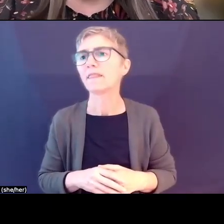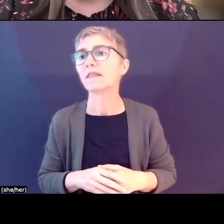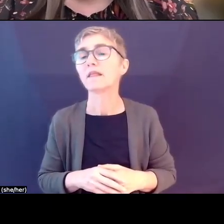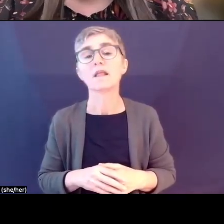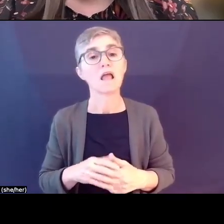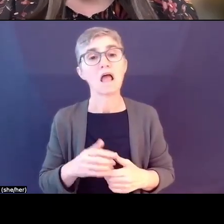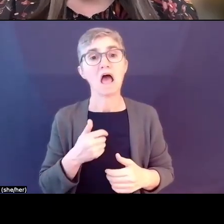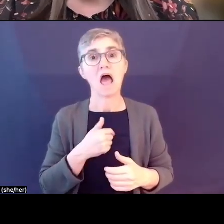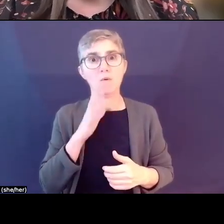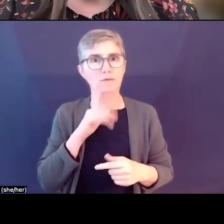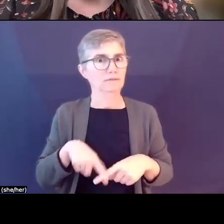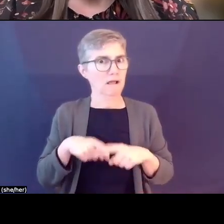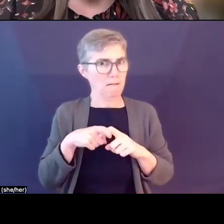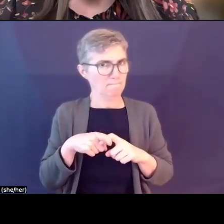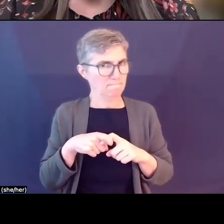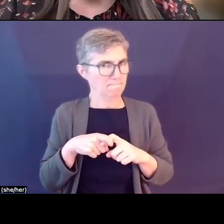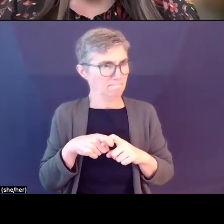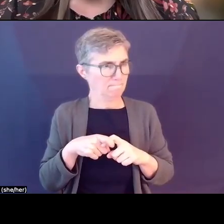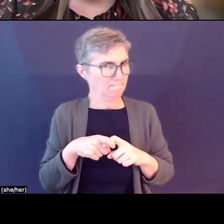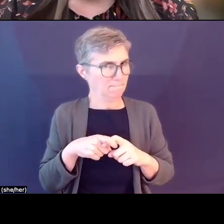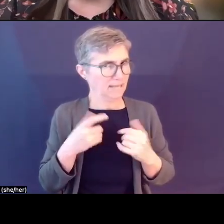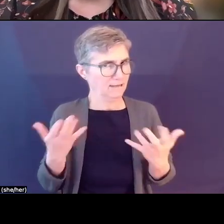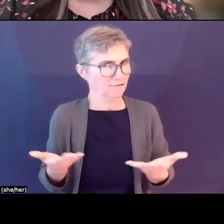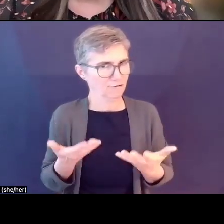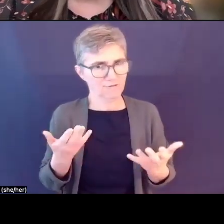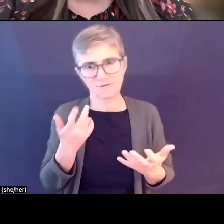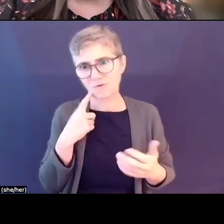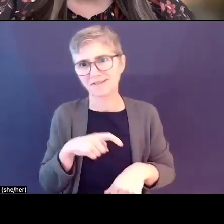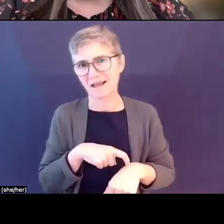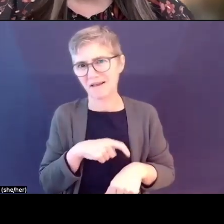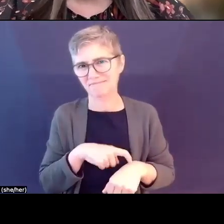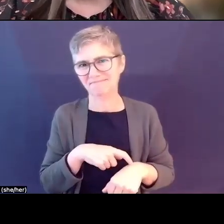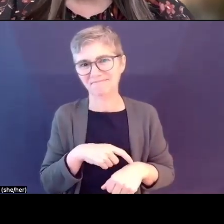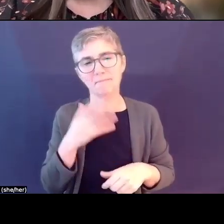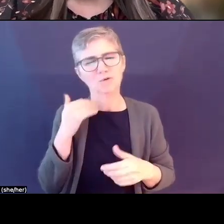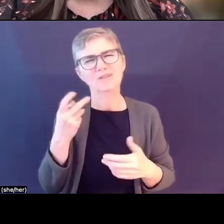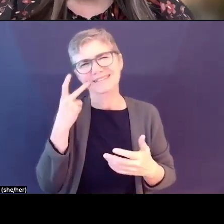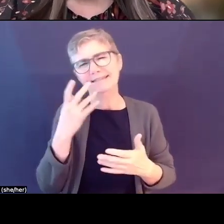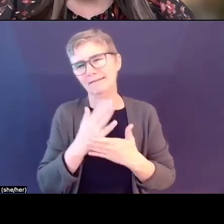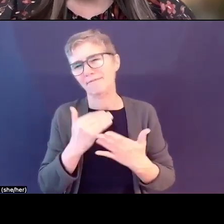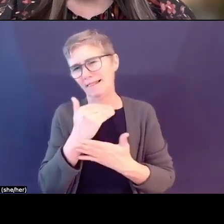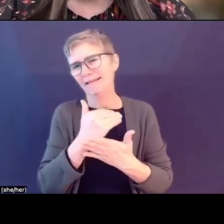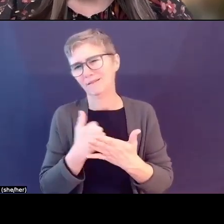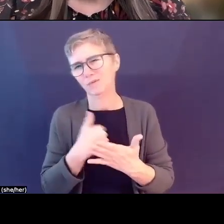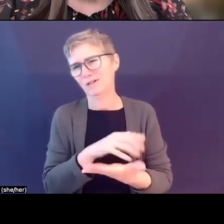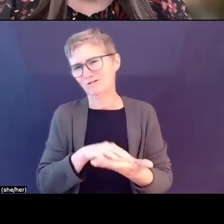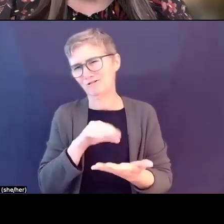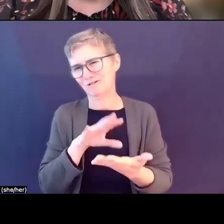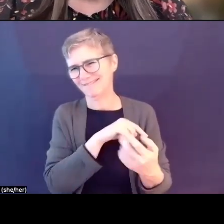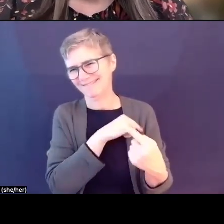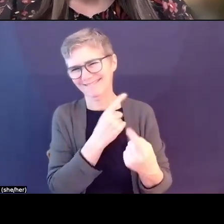I will stop here in the interest of time, but you can see here some of the lessons that we learned along the way.